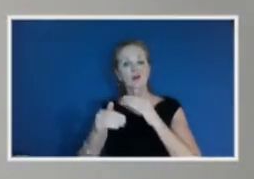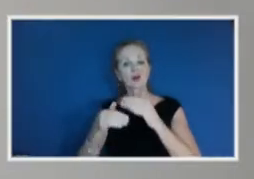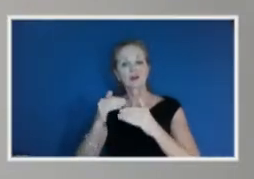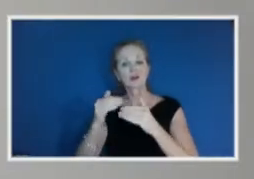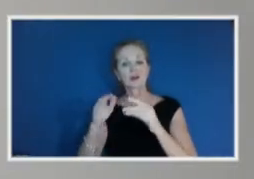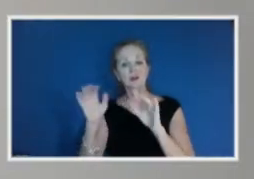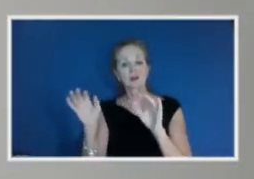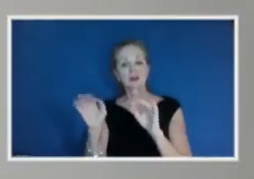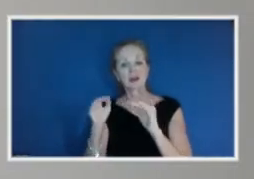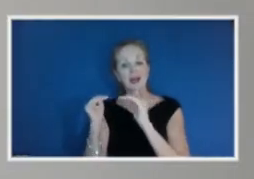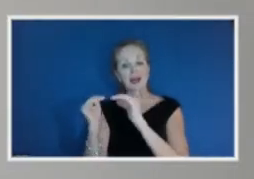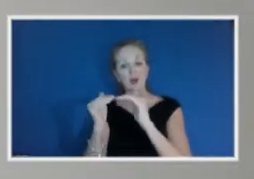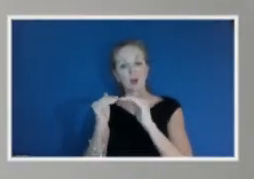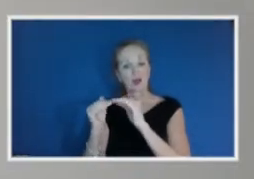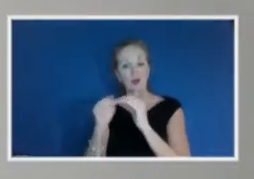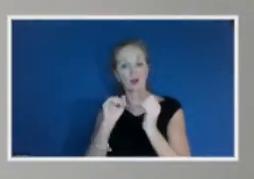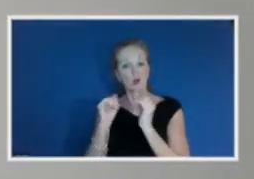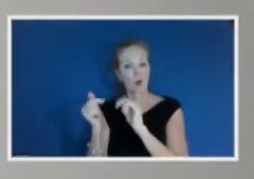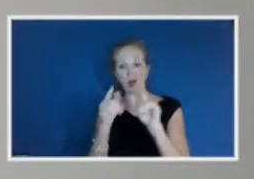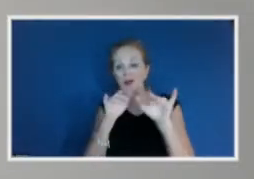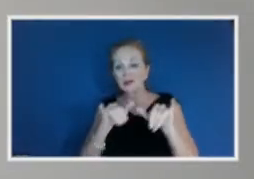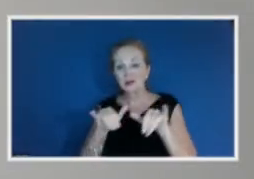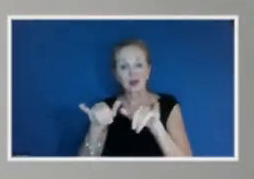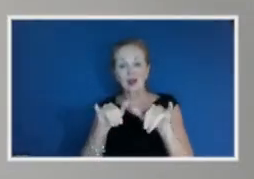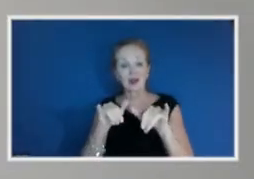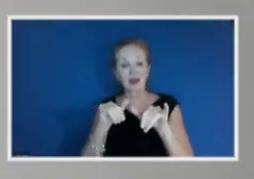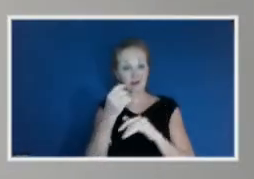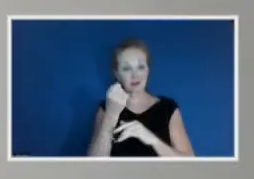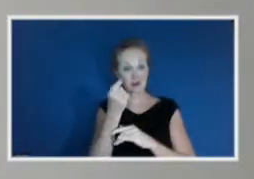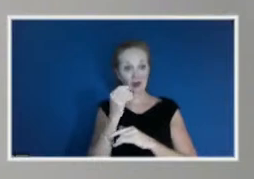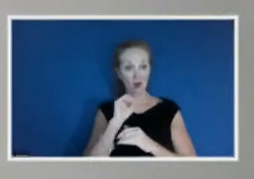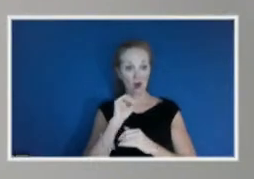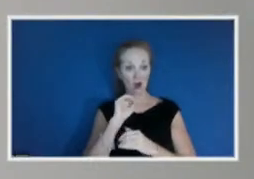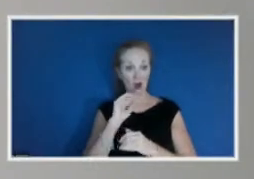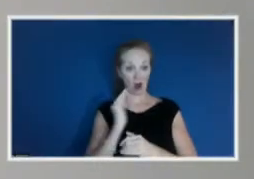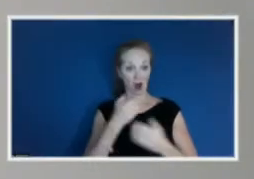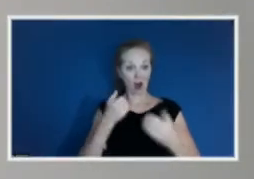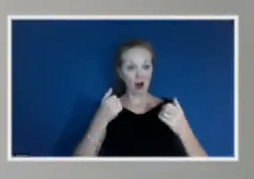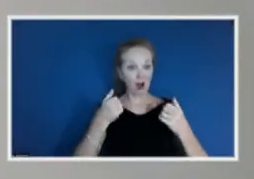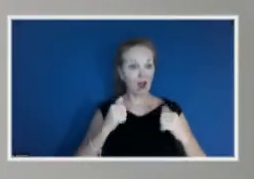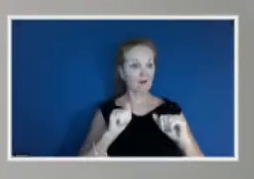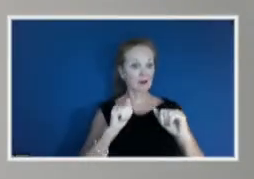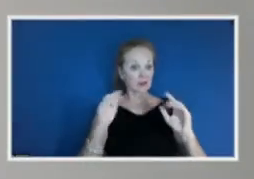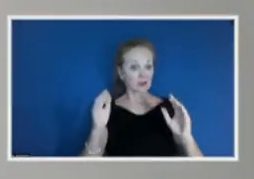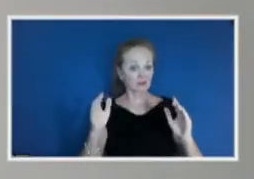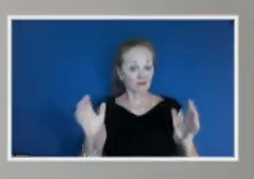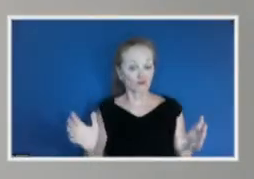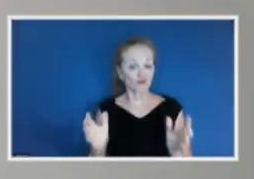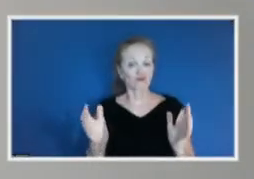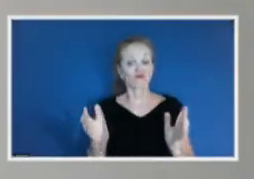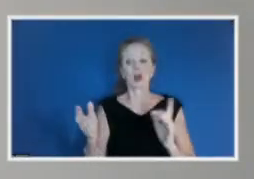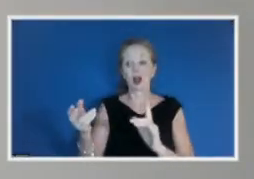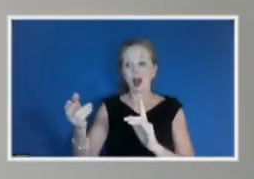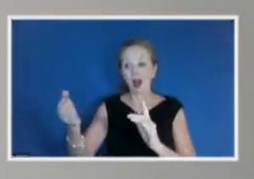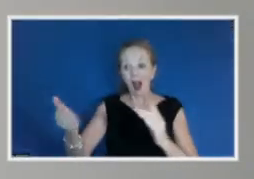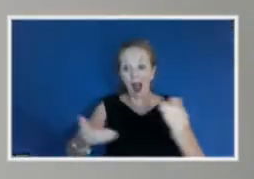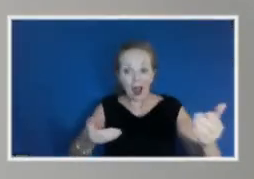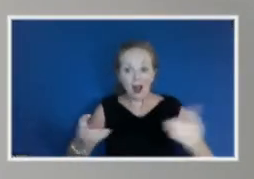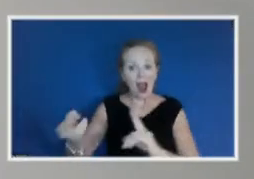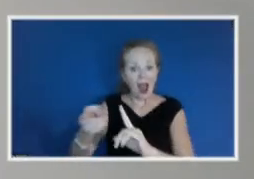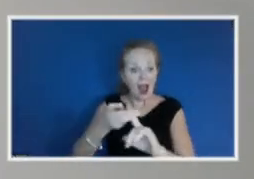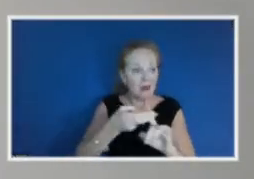I can tell you though is our efforts to recruit minorities, the Hispanic